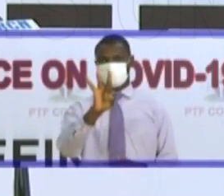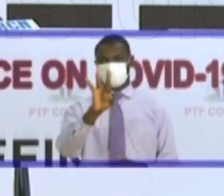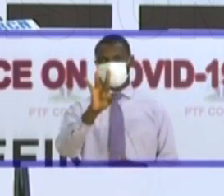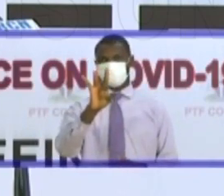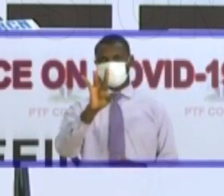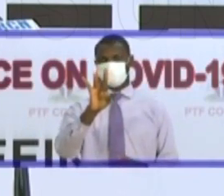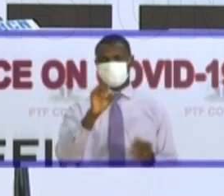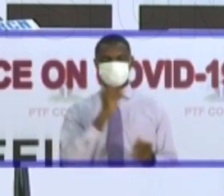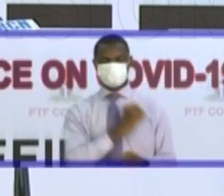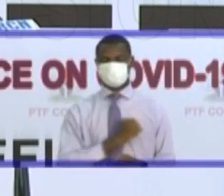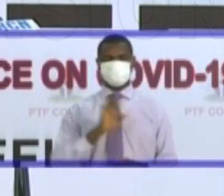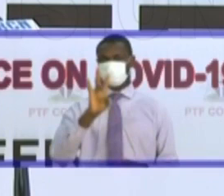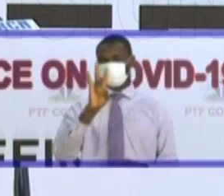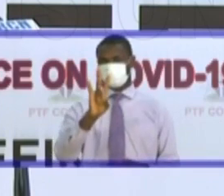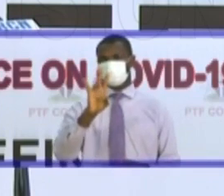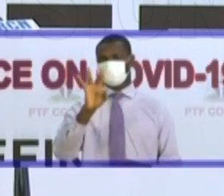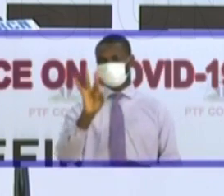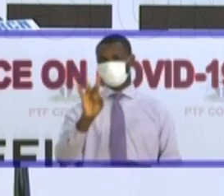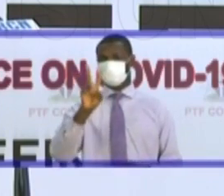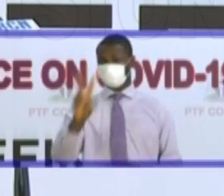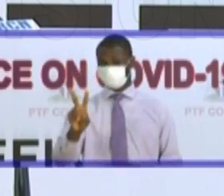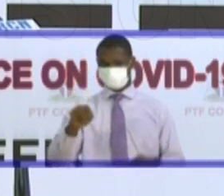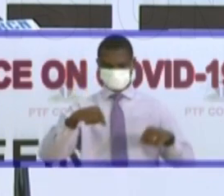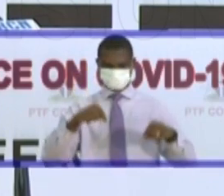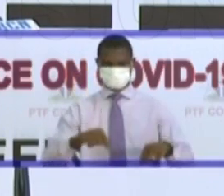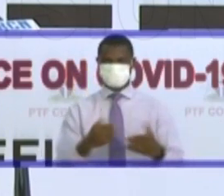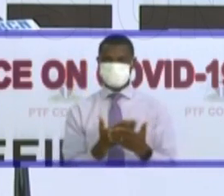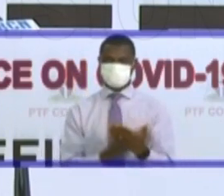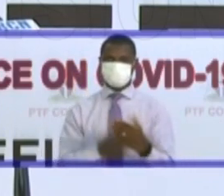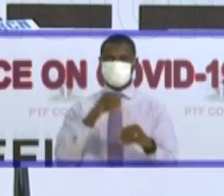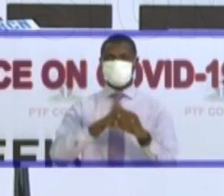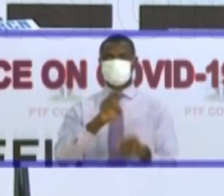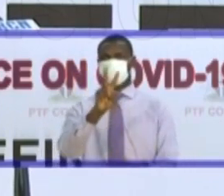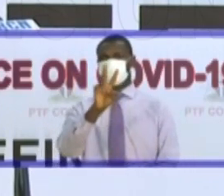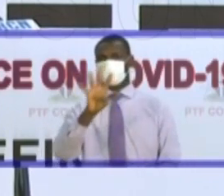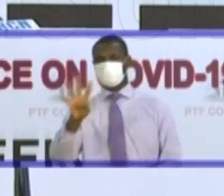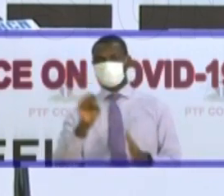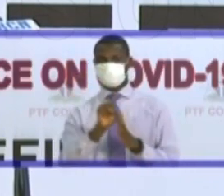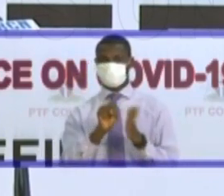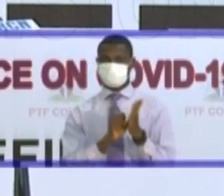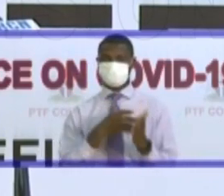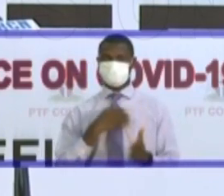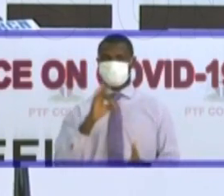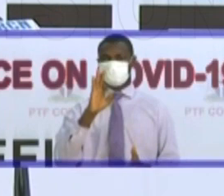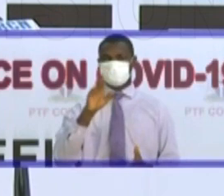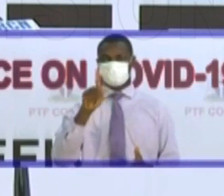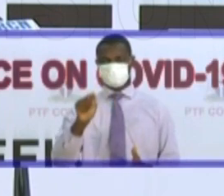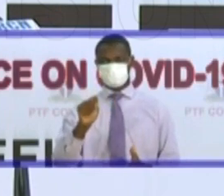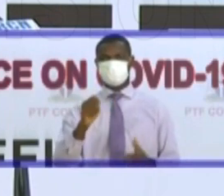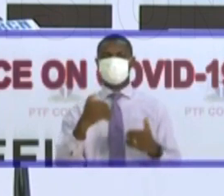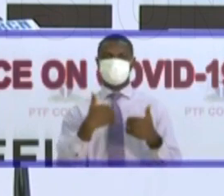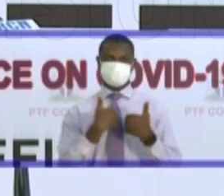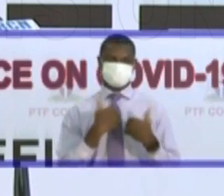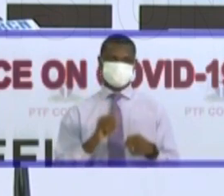782 people, as of this morning, in 24 states and federal capital territory, have